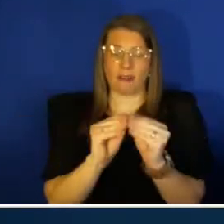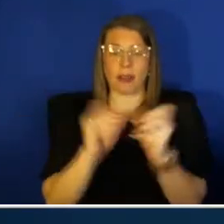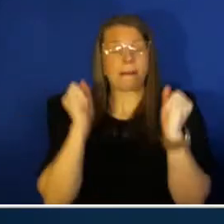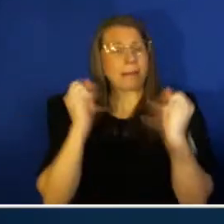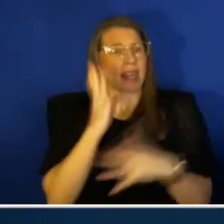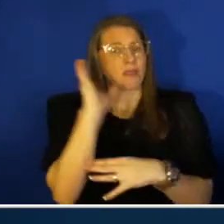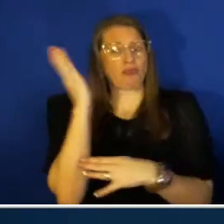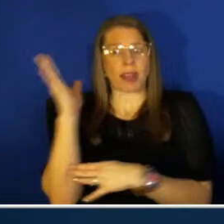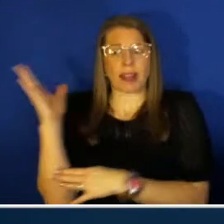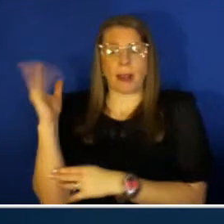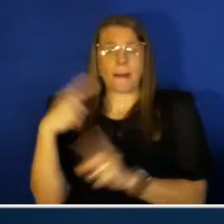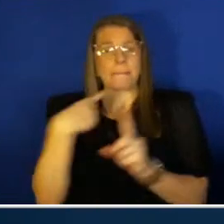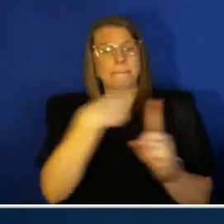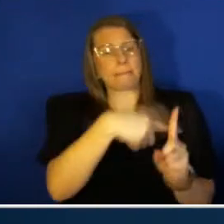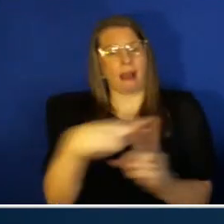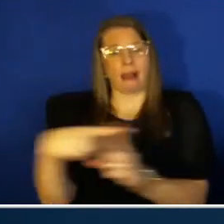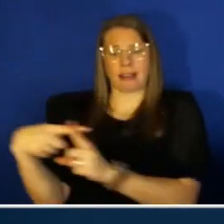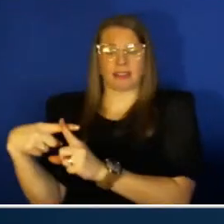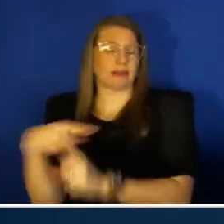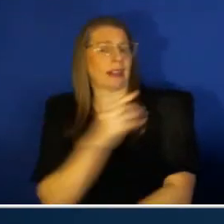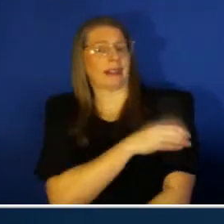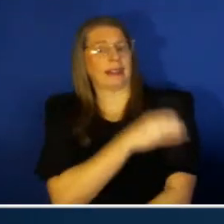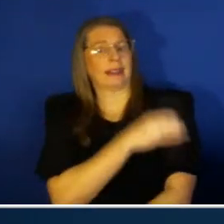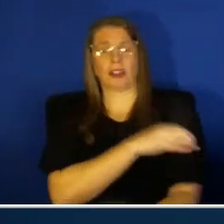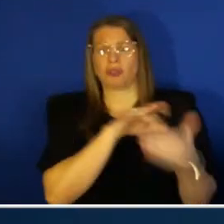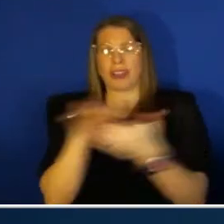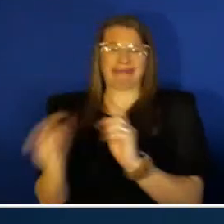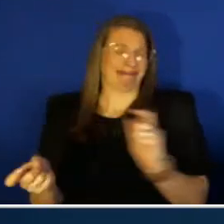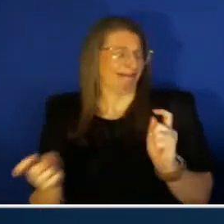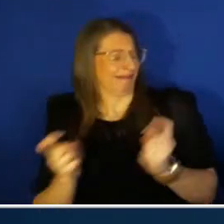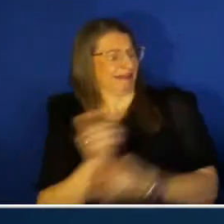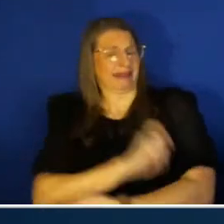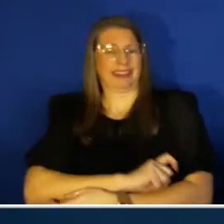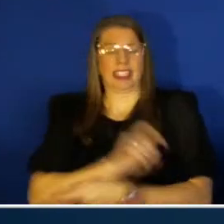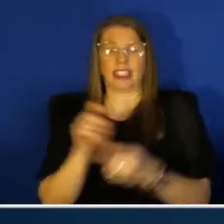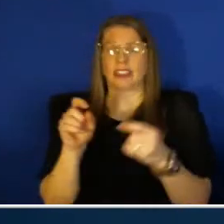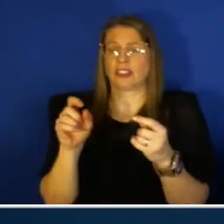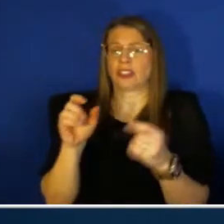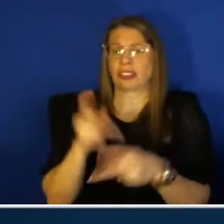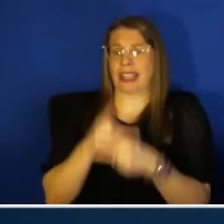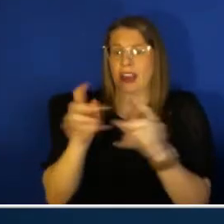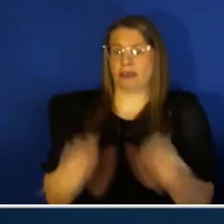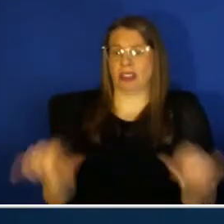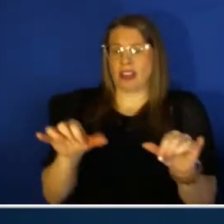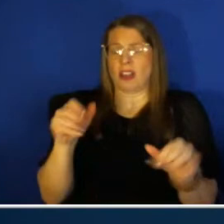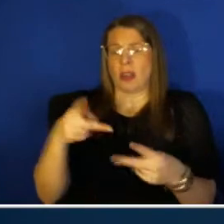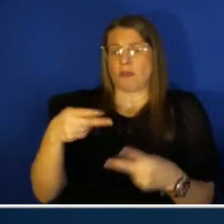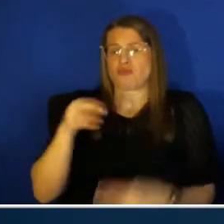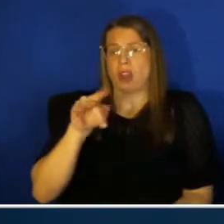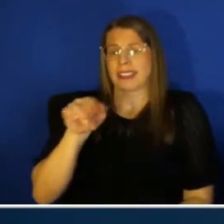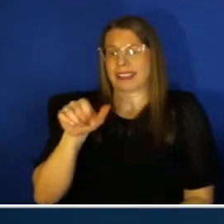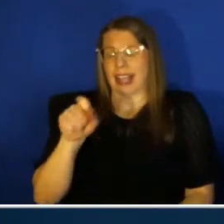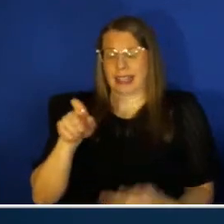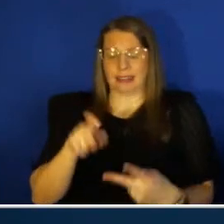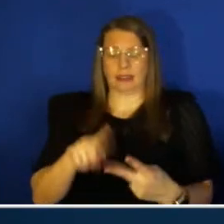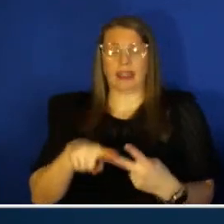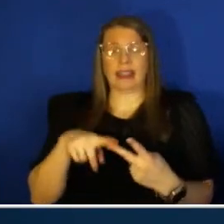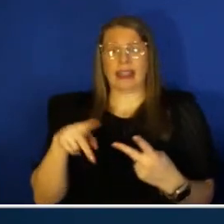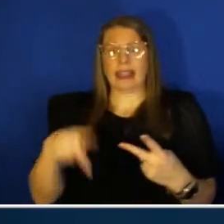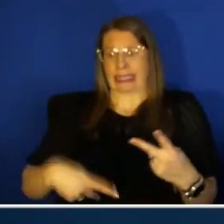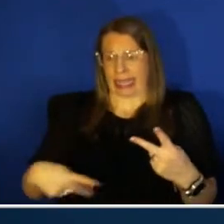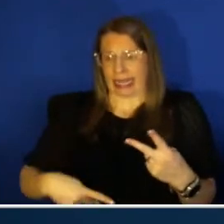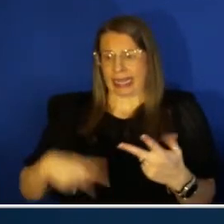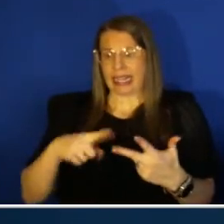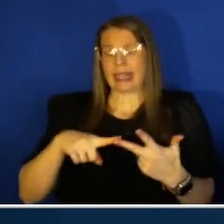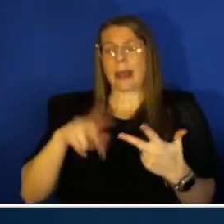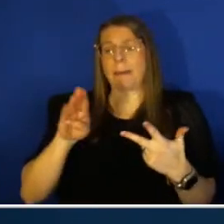of positive clinical trials that's now going to change the standard of care in prostate cancer and bladder cancer and kidney cancer. These